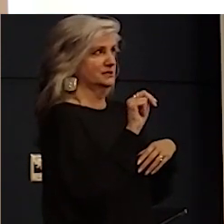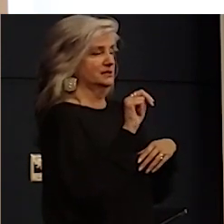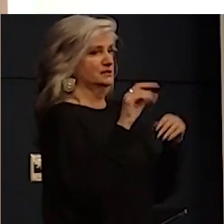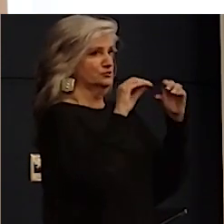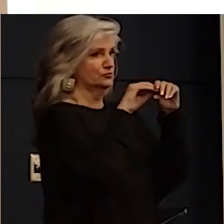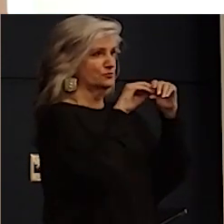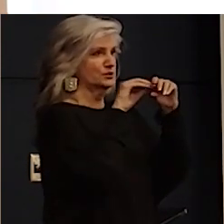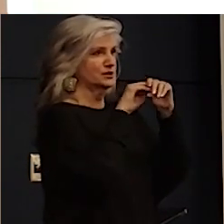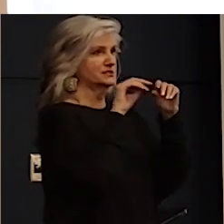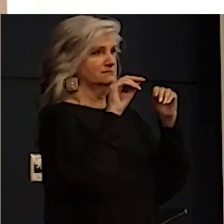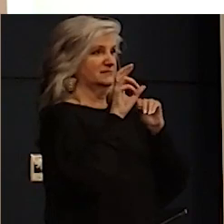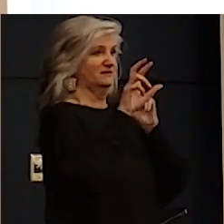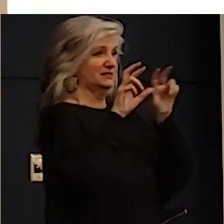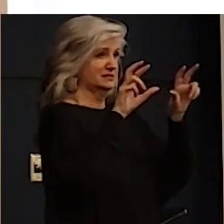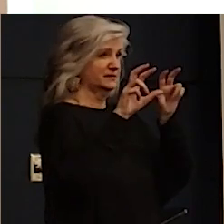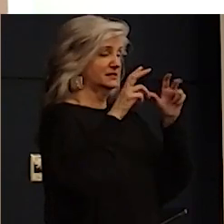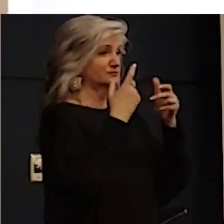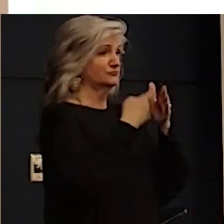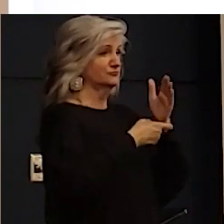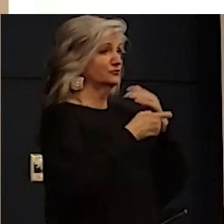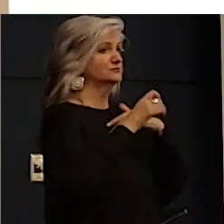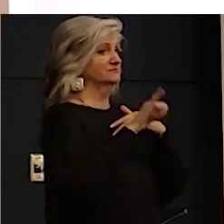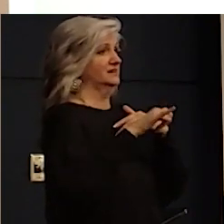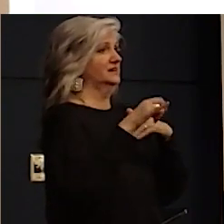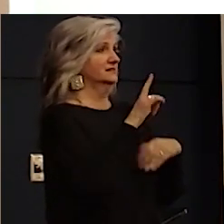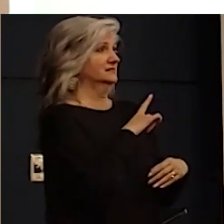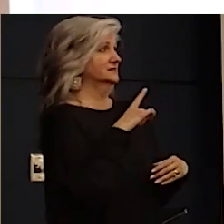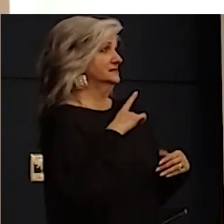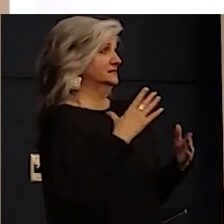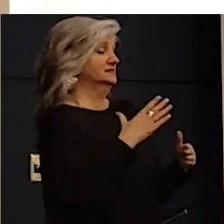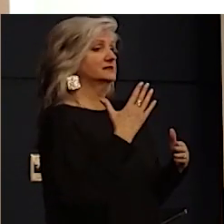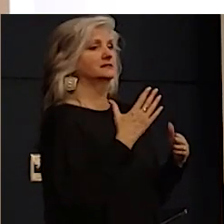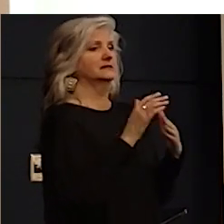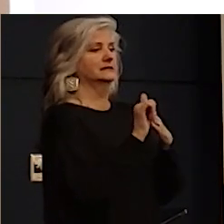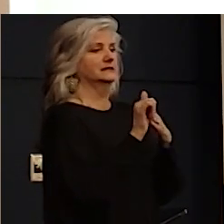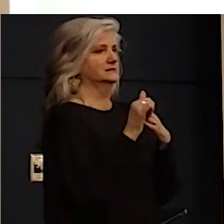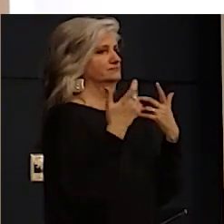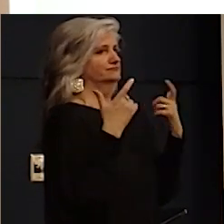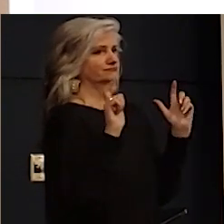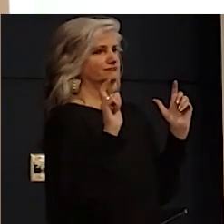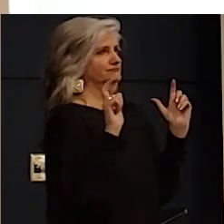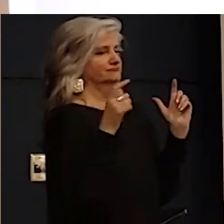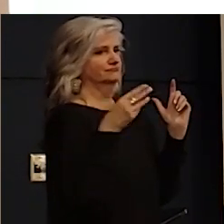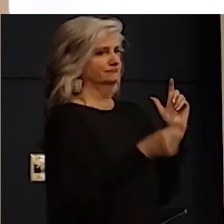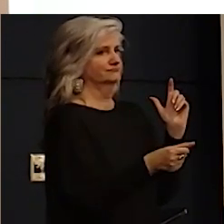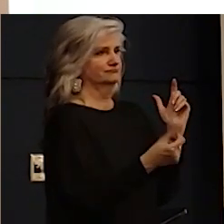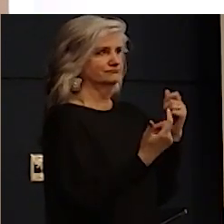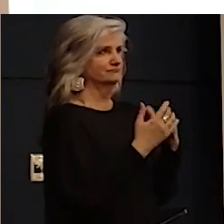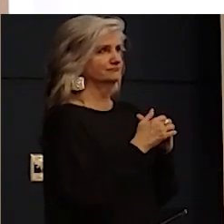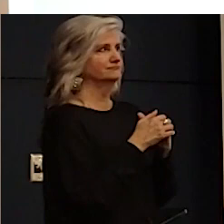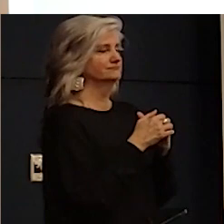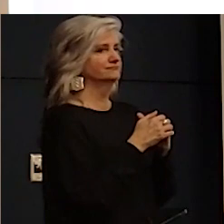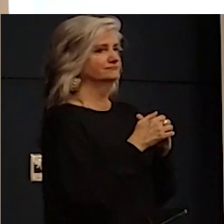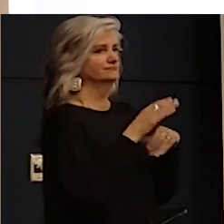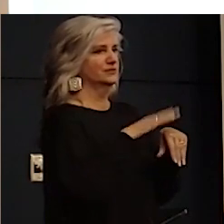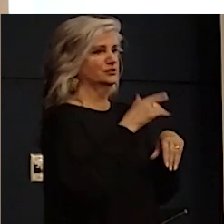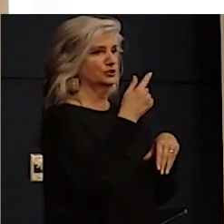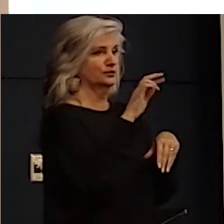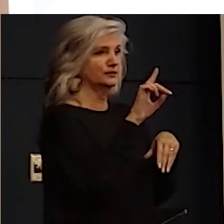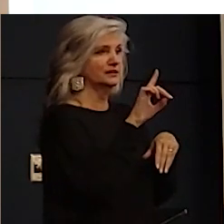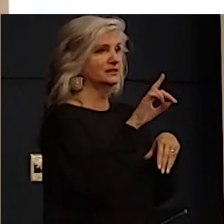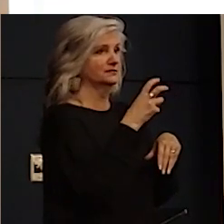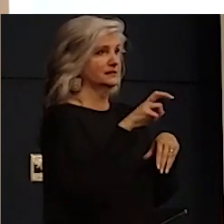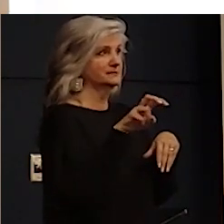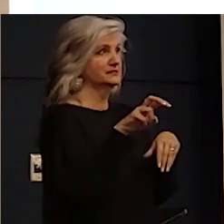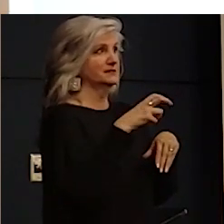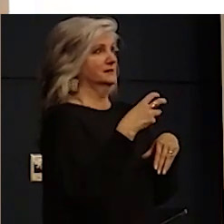system investment charge, that legislation has led to huge, huge spending on the grid, on transmission and